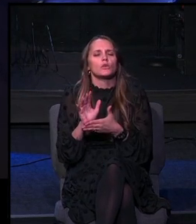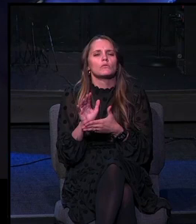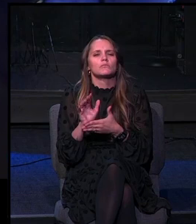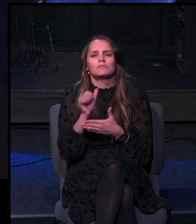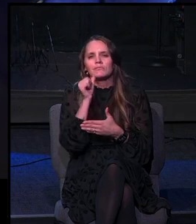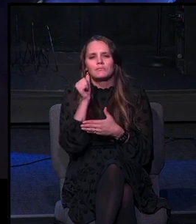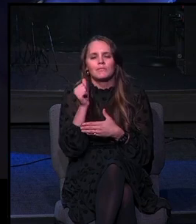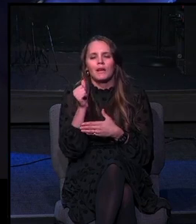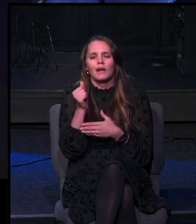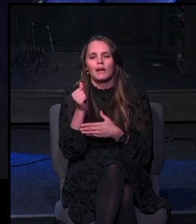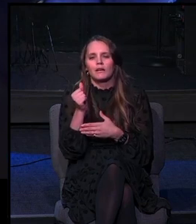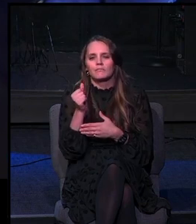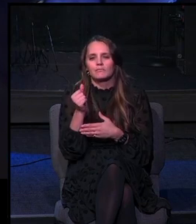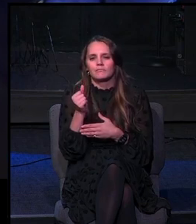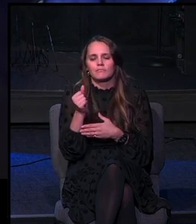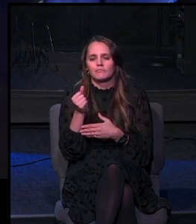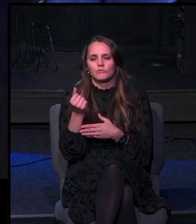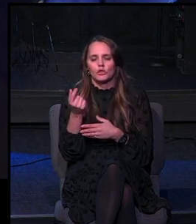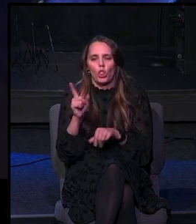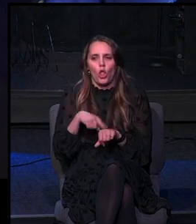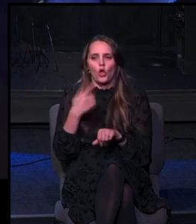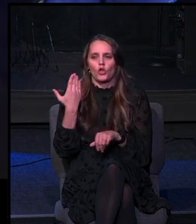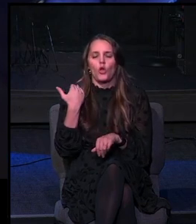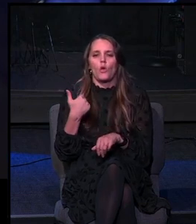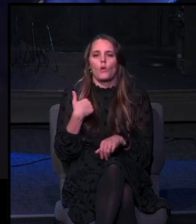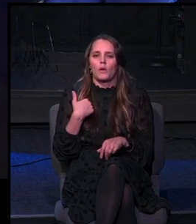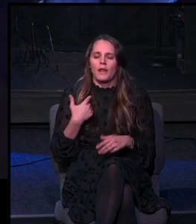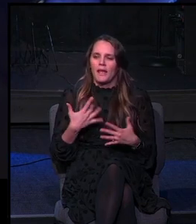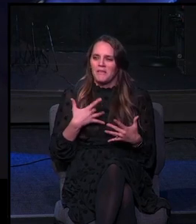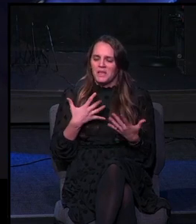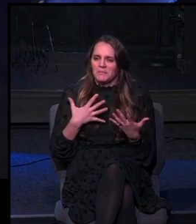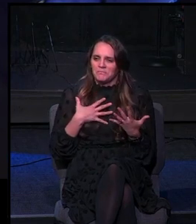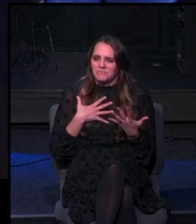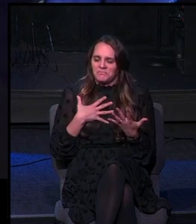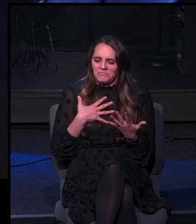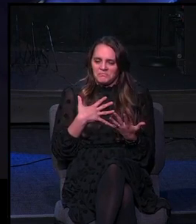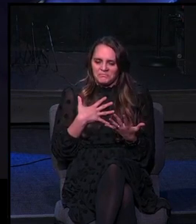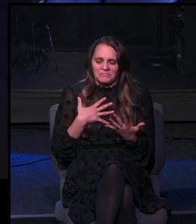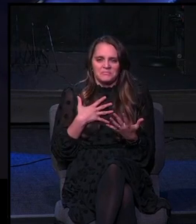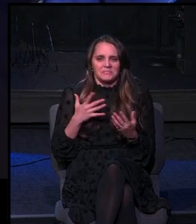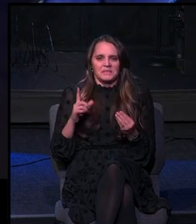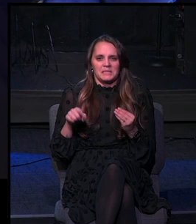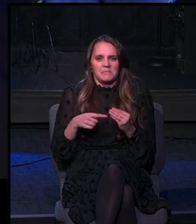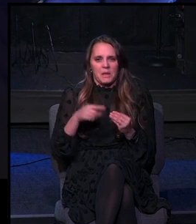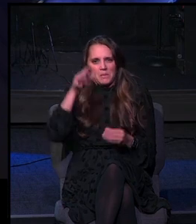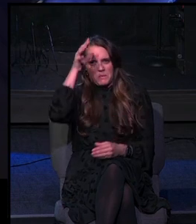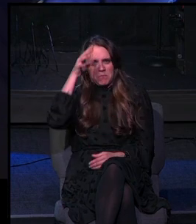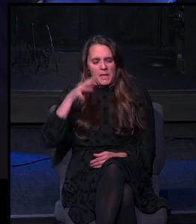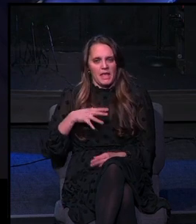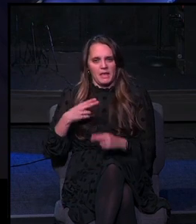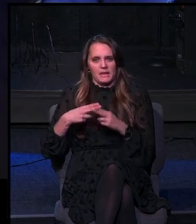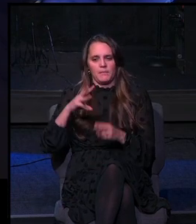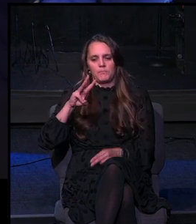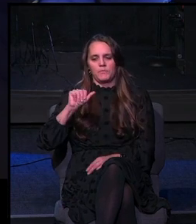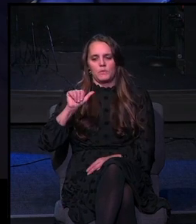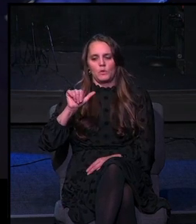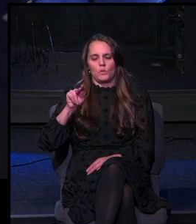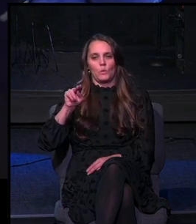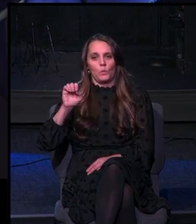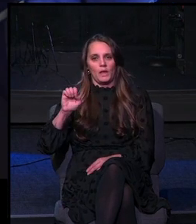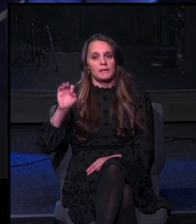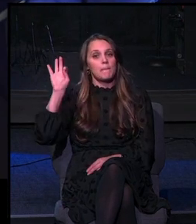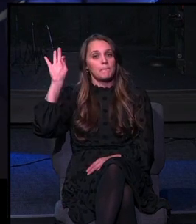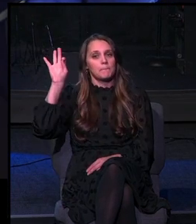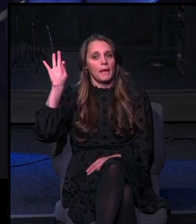can't forget it. It's a video of a man named Wayne Cordero. He's a pastor of a church in Hawaii, and the guy's